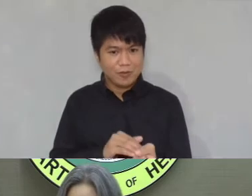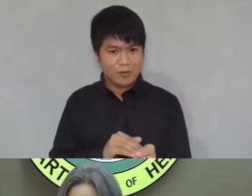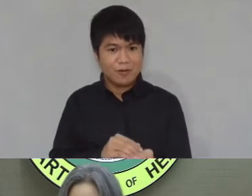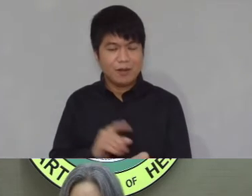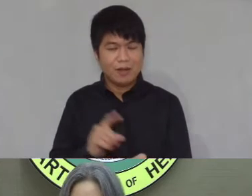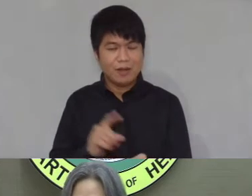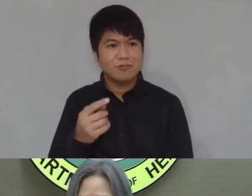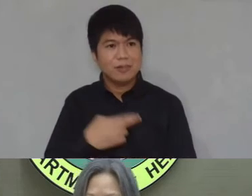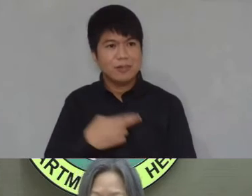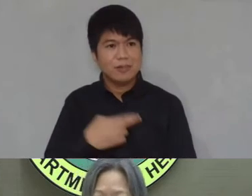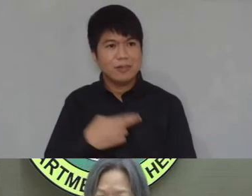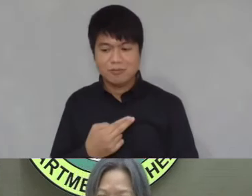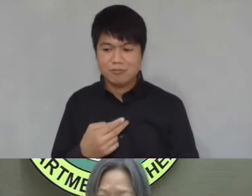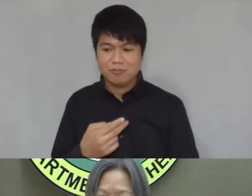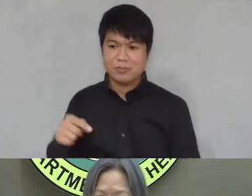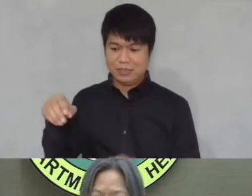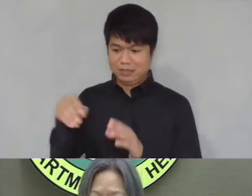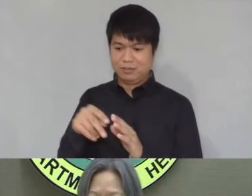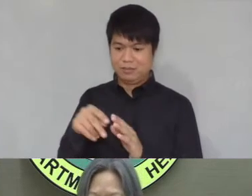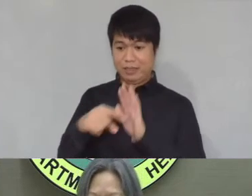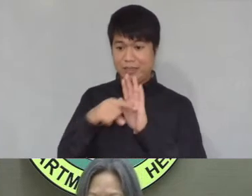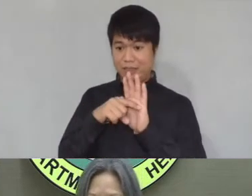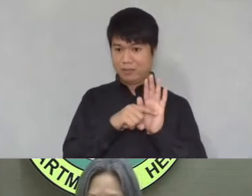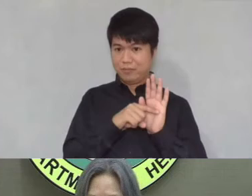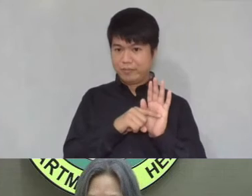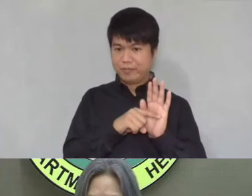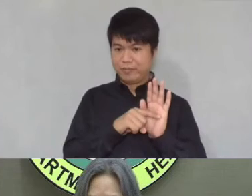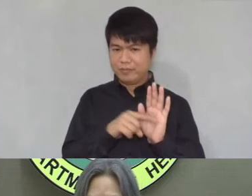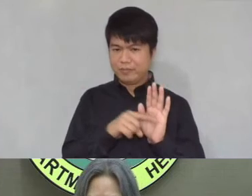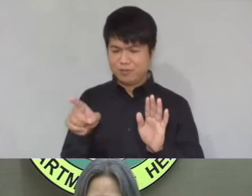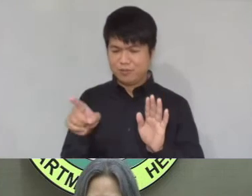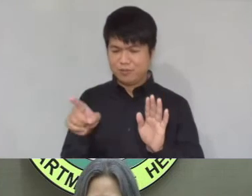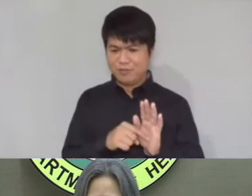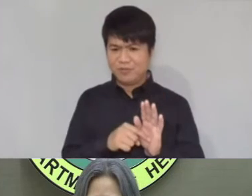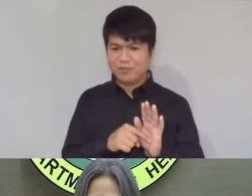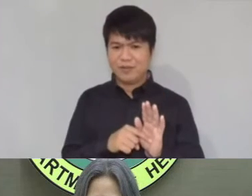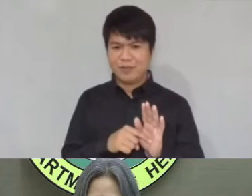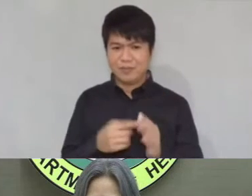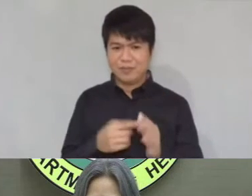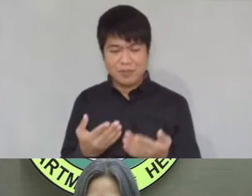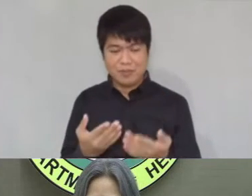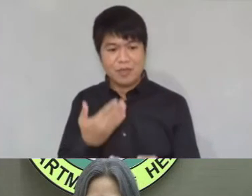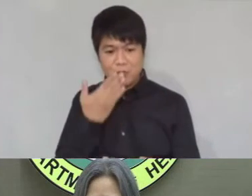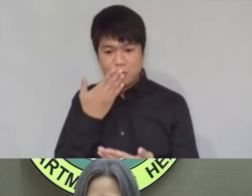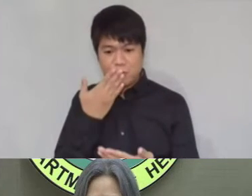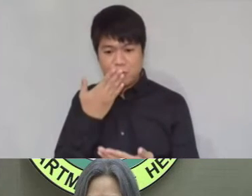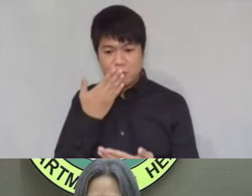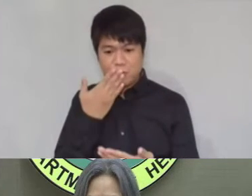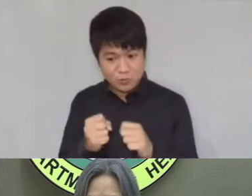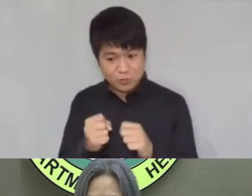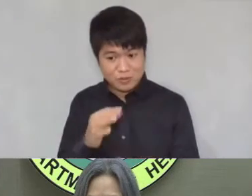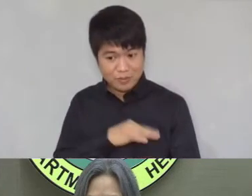Okay, so the proposition was stated in a double negative. There is no need. Okay, so maybe that might have confused some people,